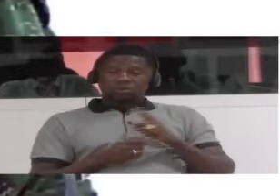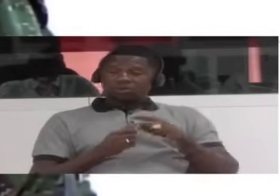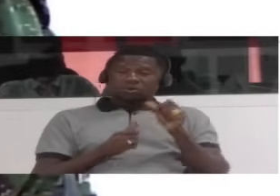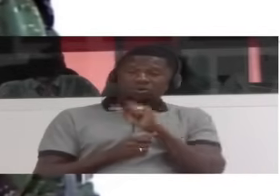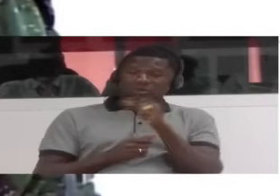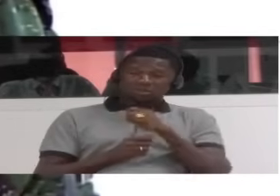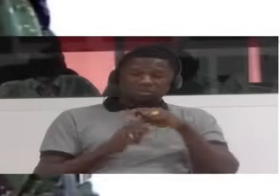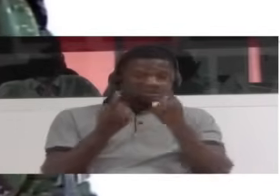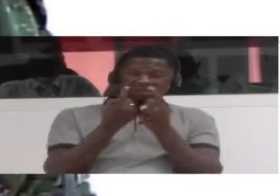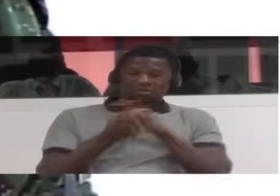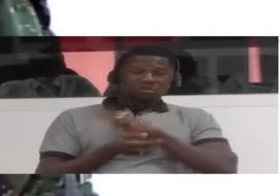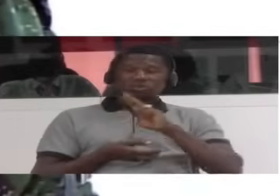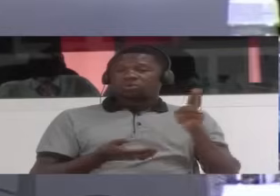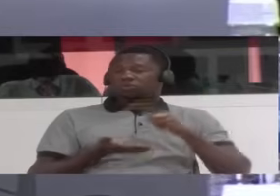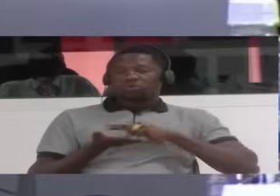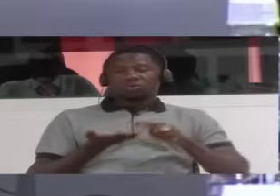abnormalities.